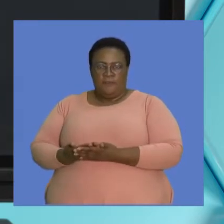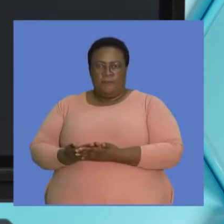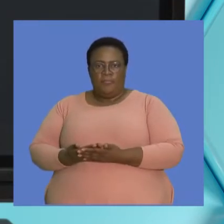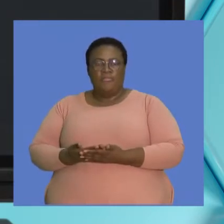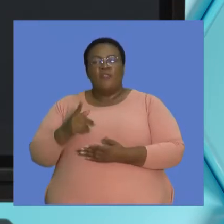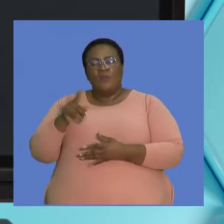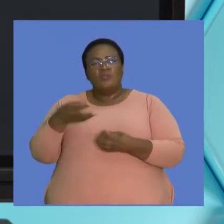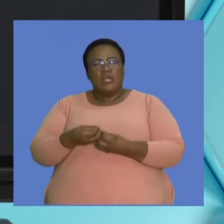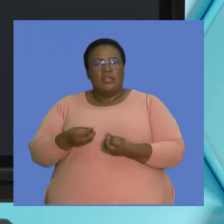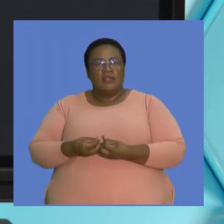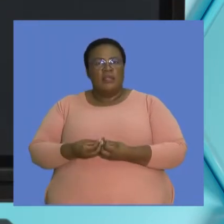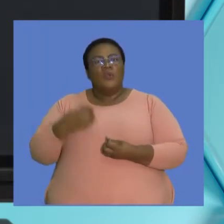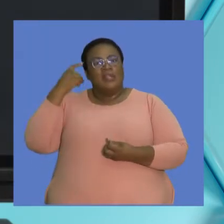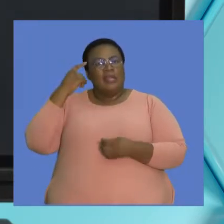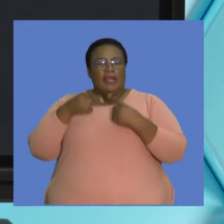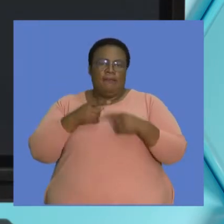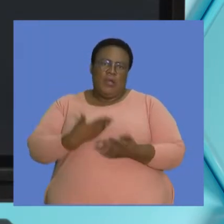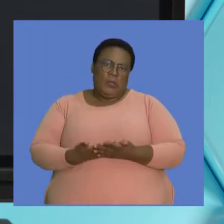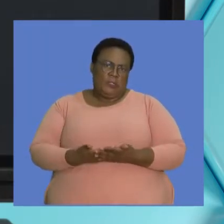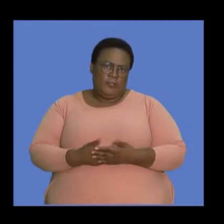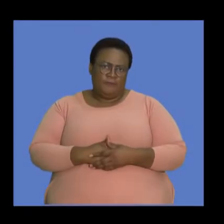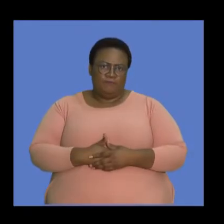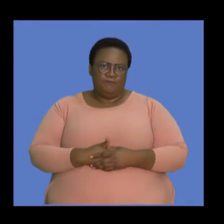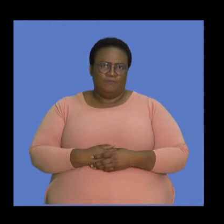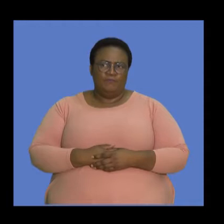especially under the concept of sinking fund.